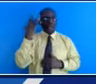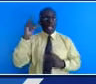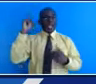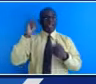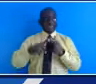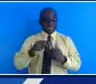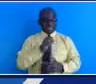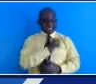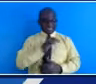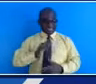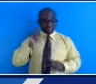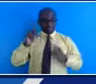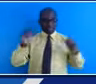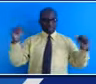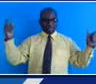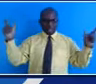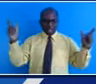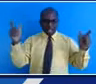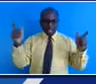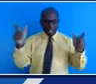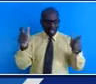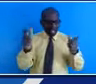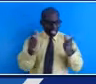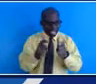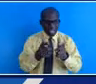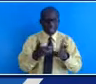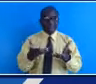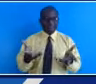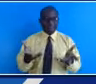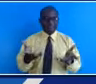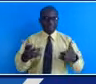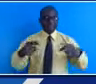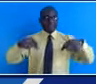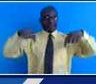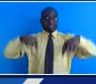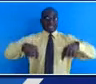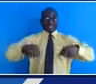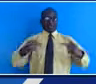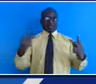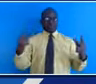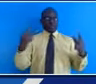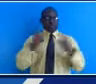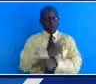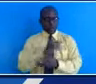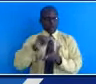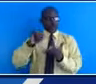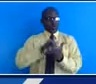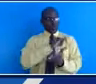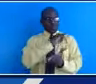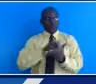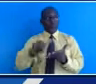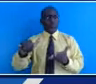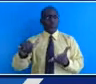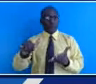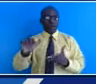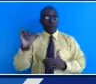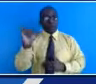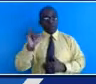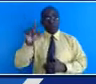was greater in New York than in any other part of the country. And of course, New Jersey and Connecticut as partners in the tri-state area were along with